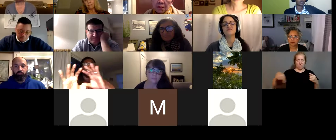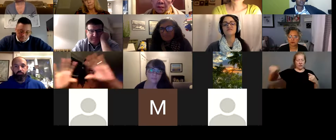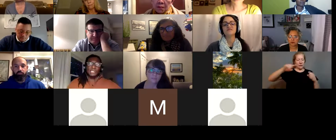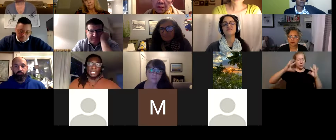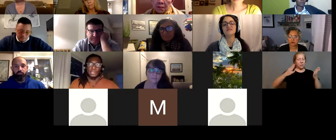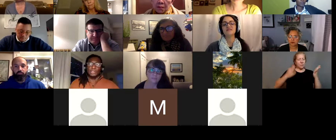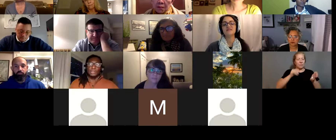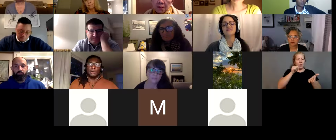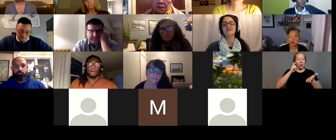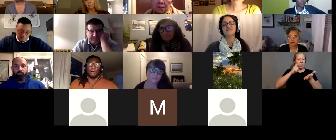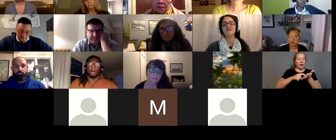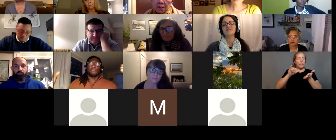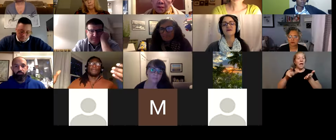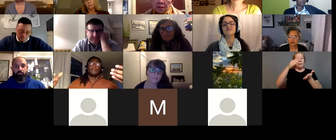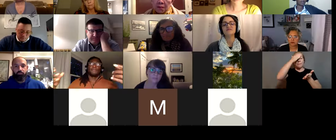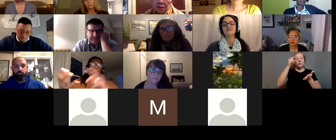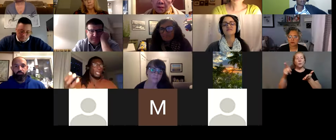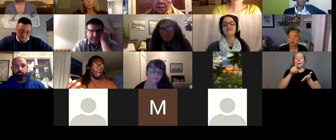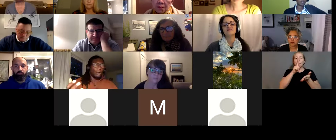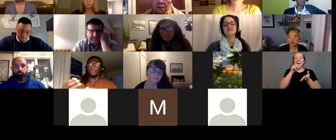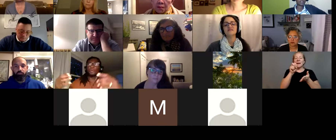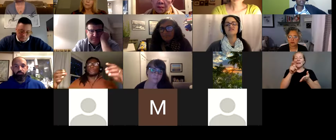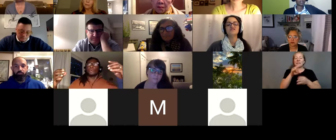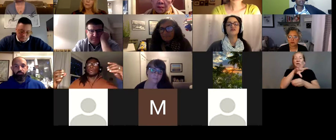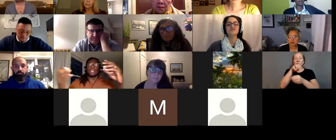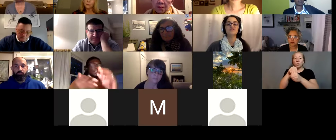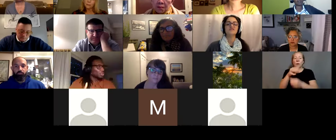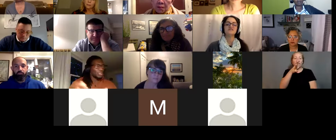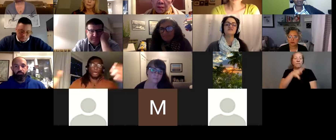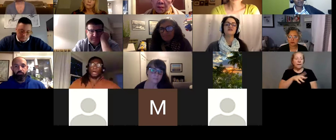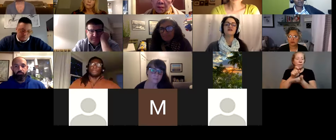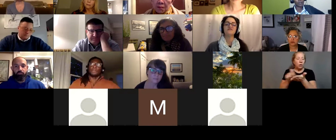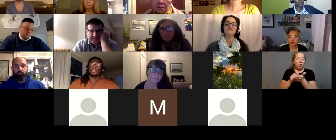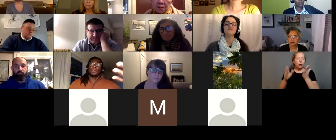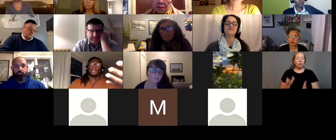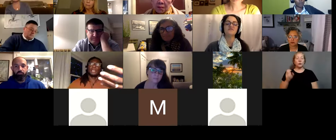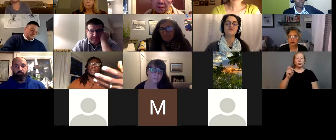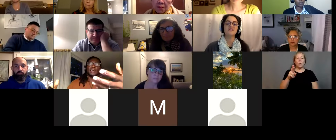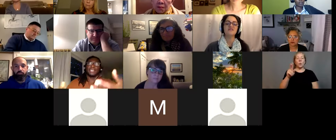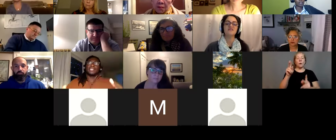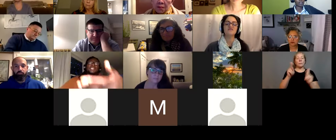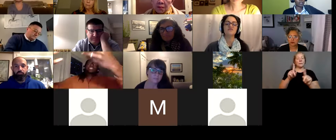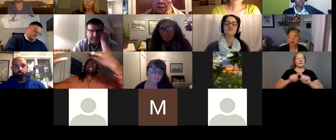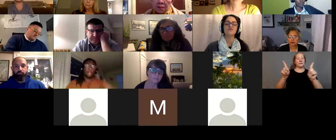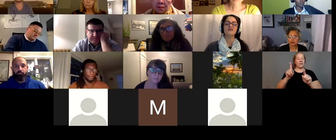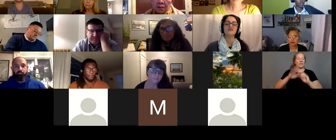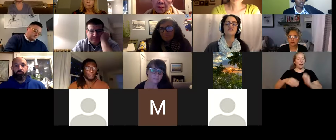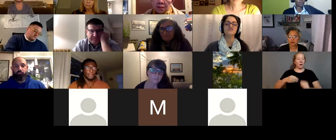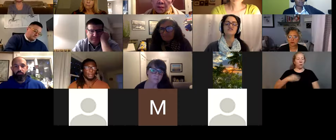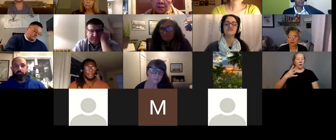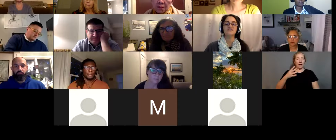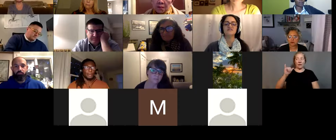the absence of female authors or indigenous authors is